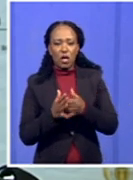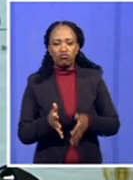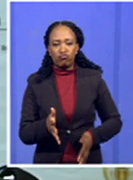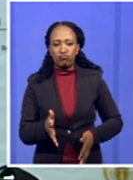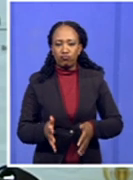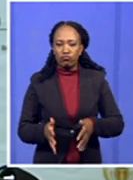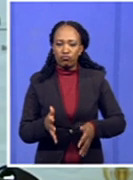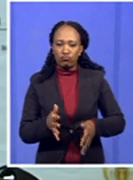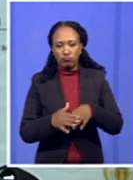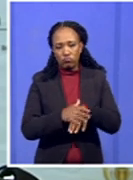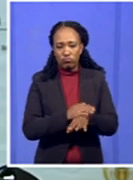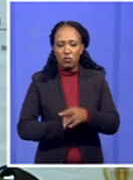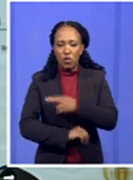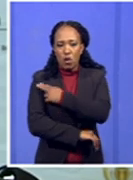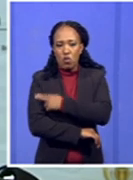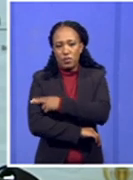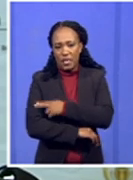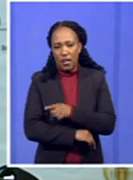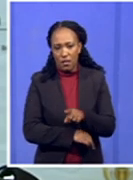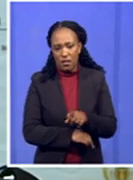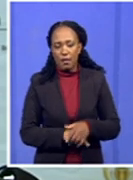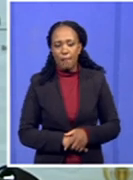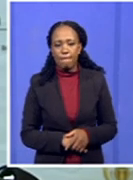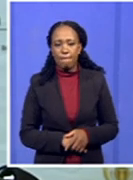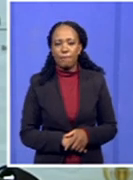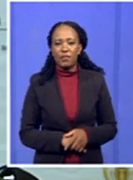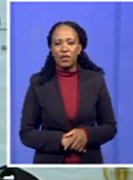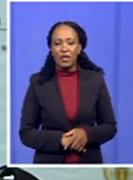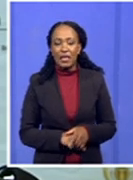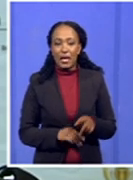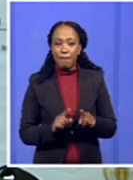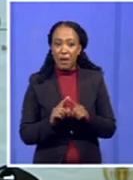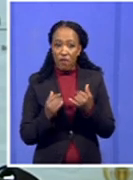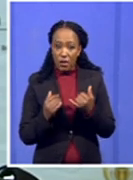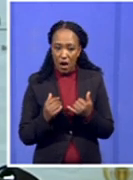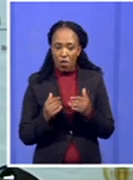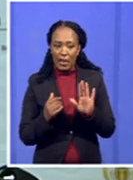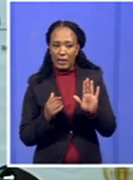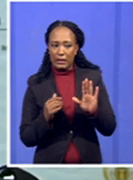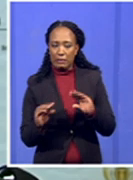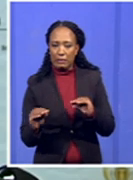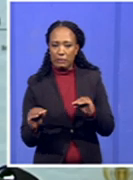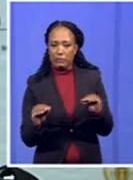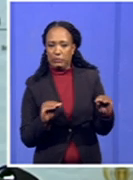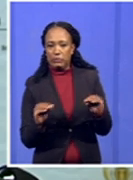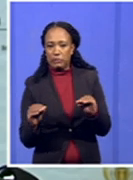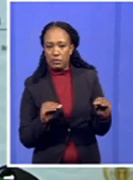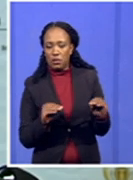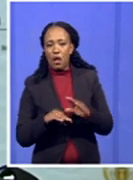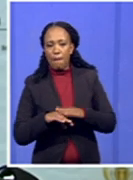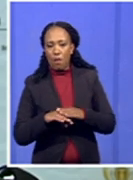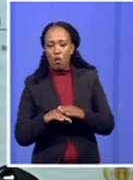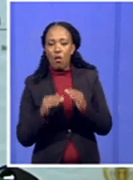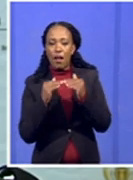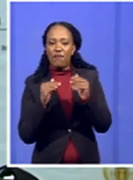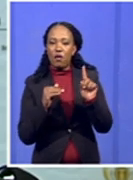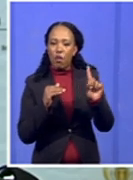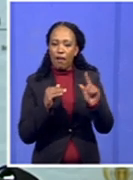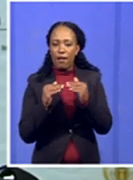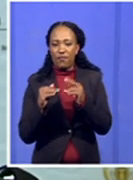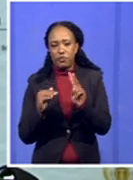surrounding areas. So as I've said, that will be delayed for now. It will focus on the level 1 and level